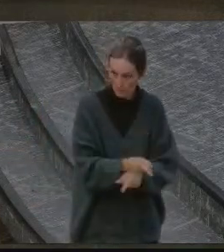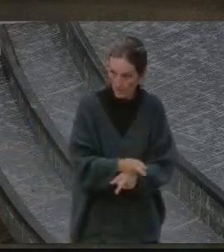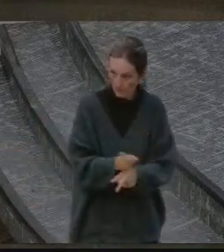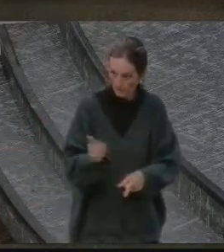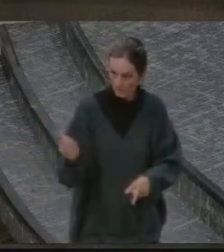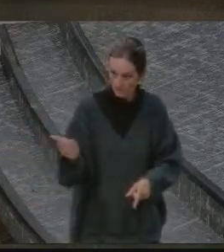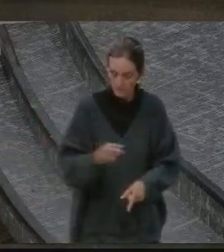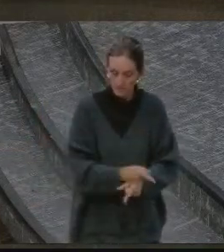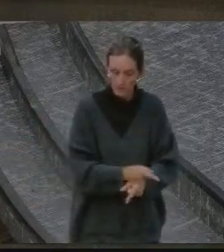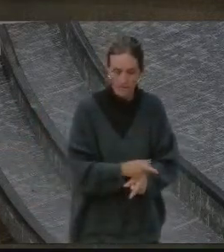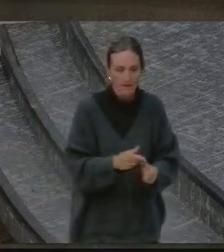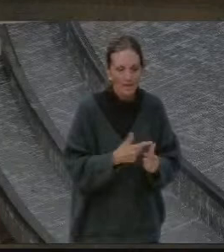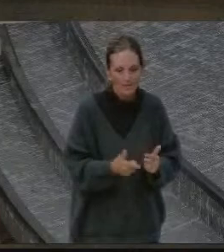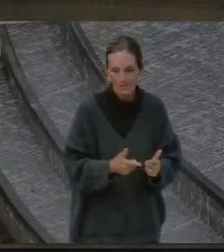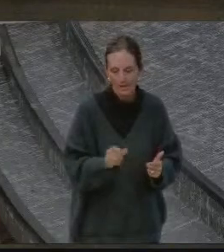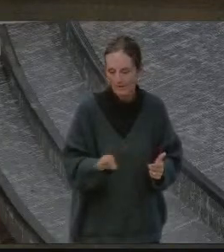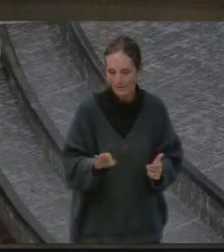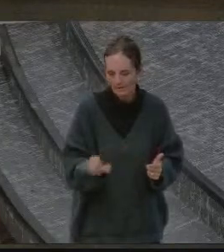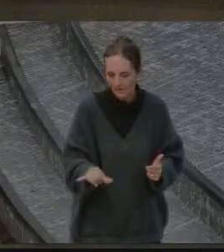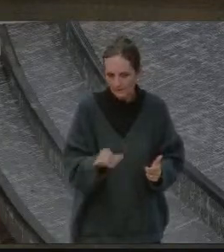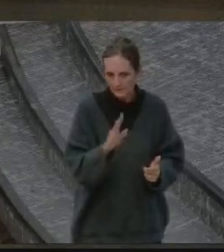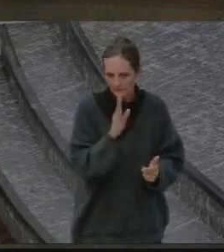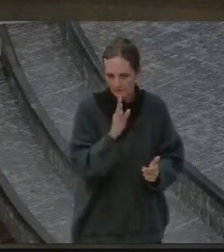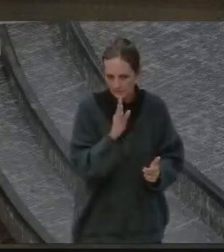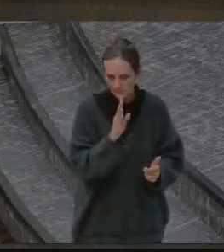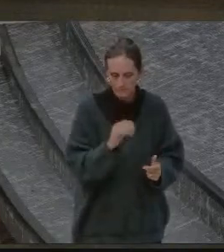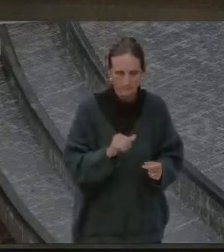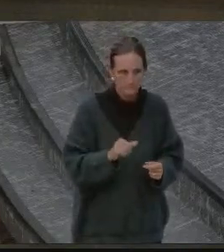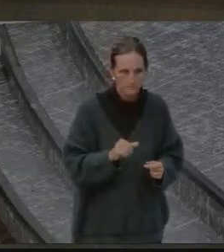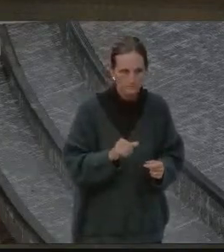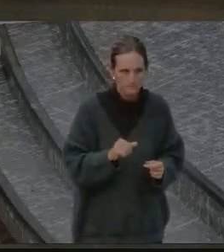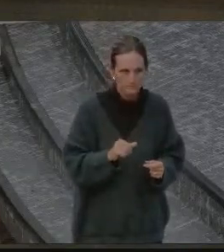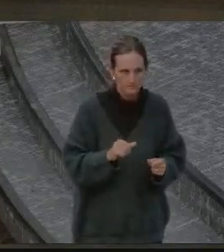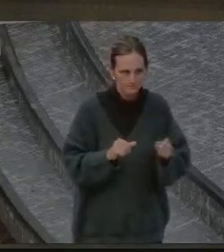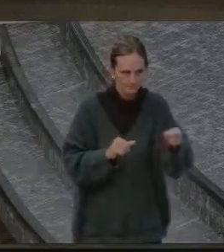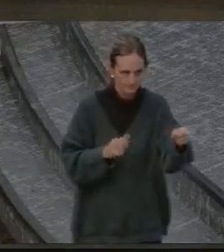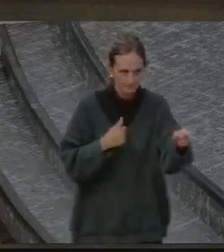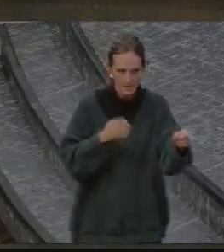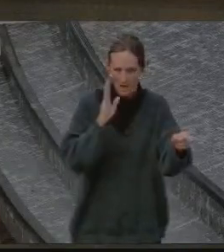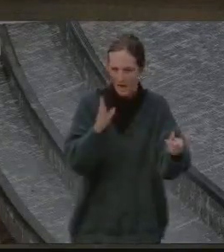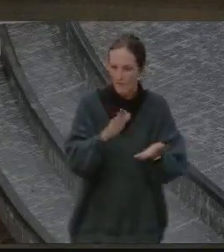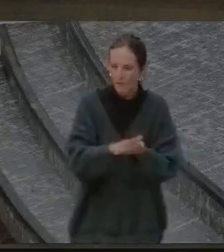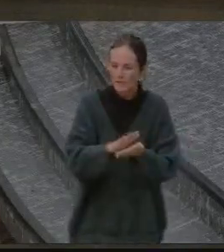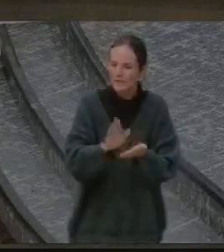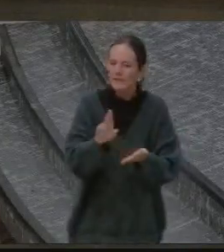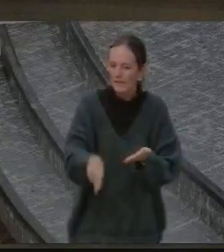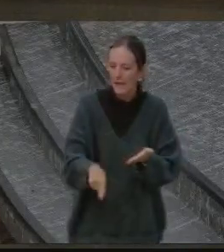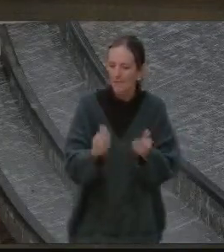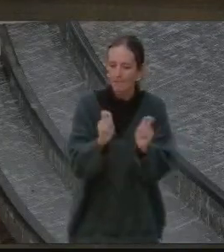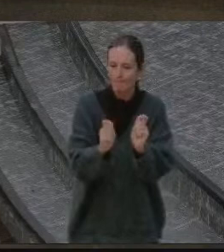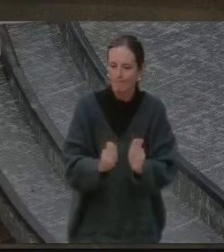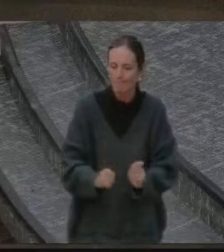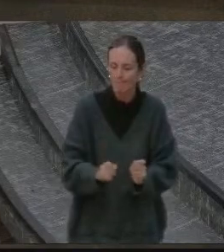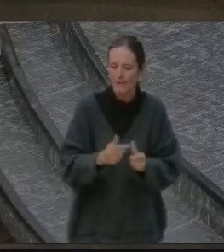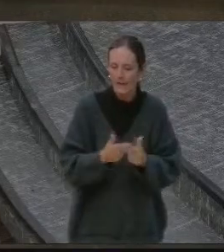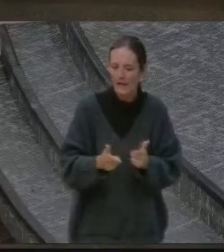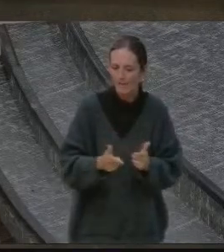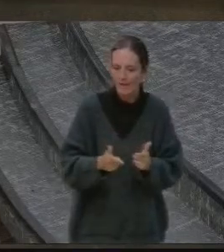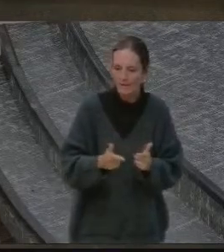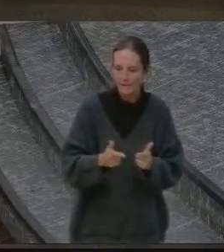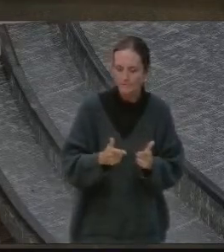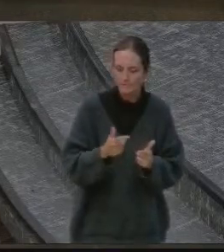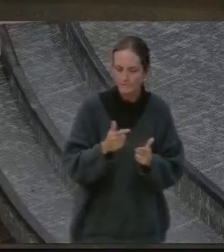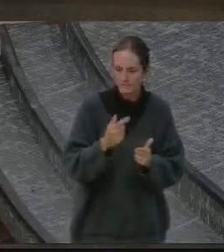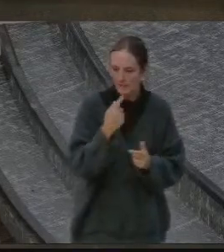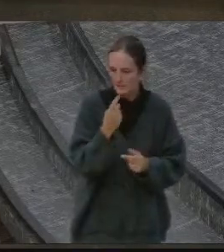it should definitely not go into the hands of anybody on the board. Thank you. I'll clean that up and then note any changes that get made. That